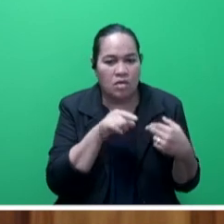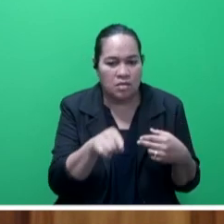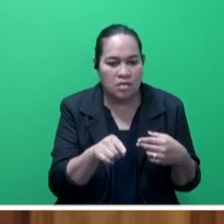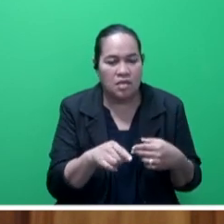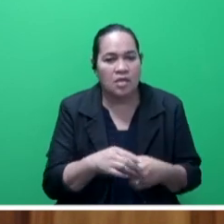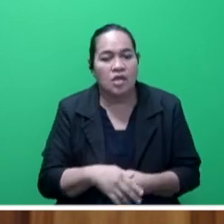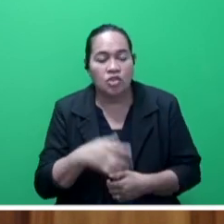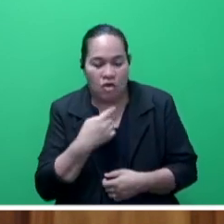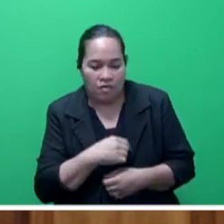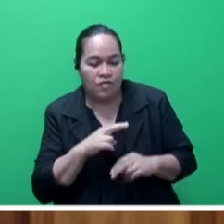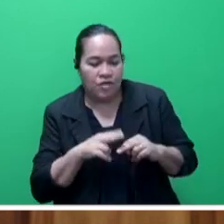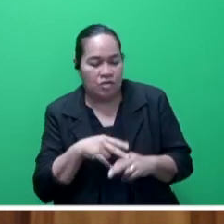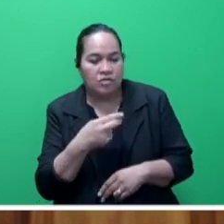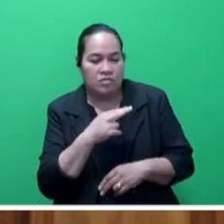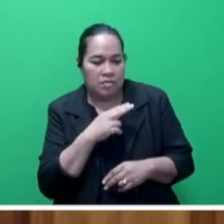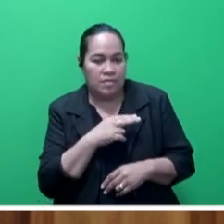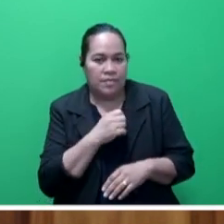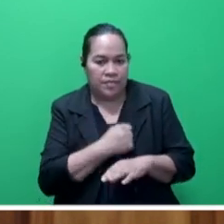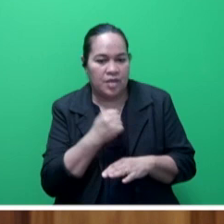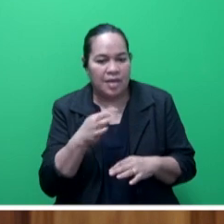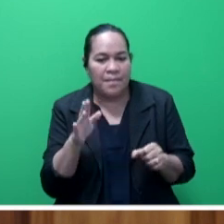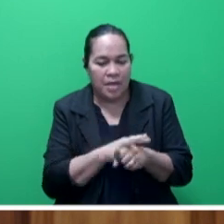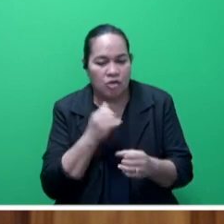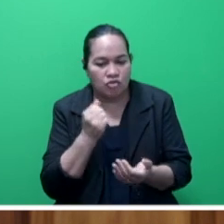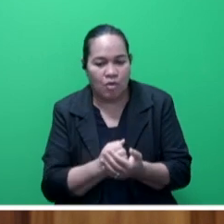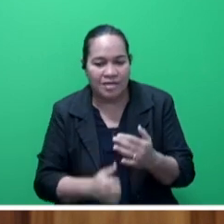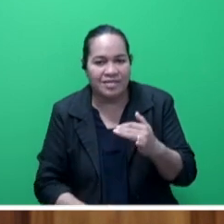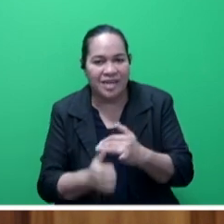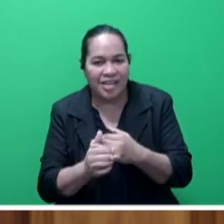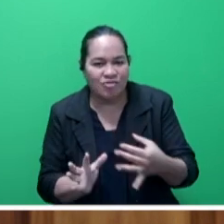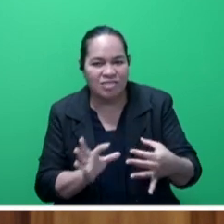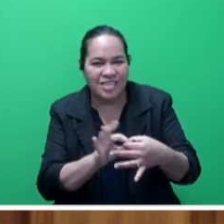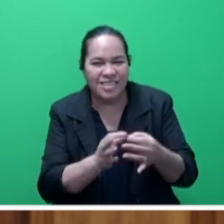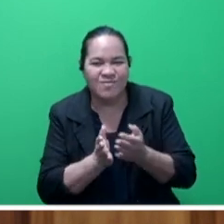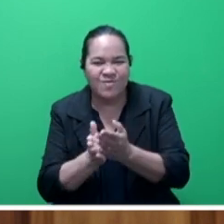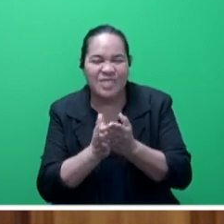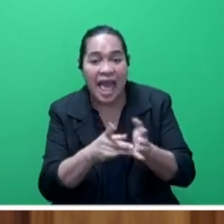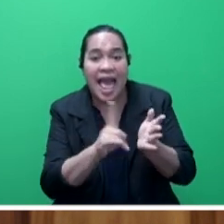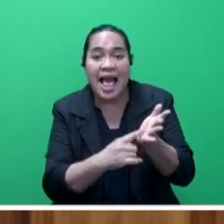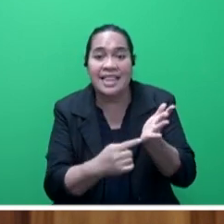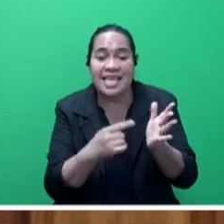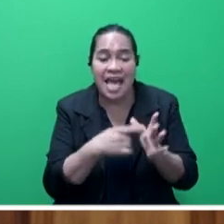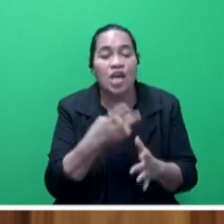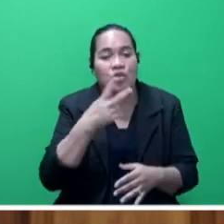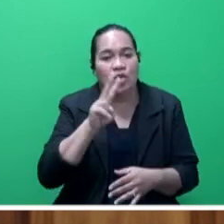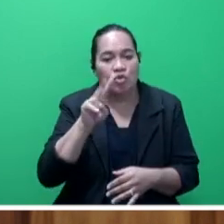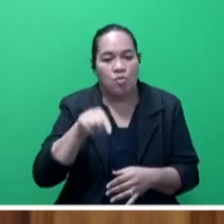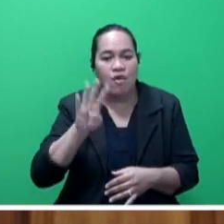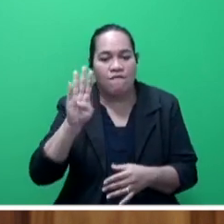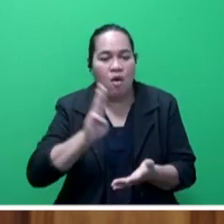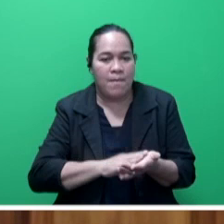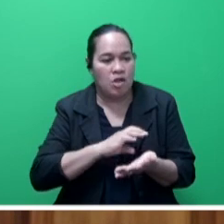Fijian commitment to ease accessibility and linkages. The LTA has been allocated a budget of 22.4 to ensure efficiency and